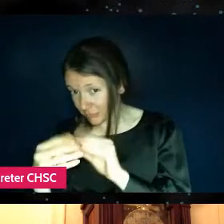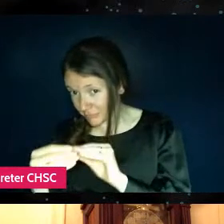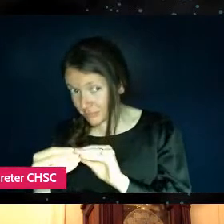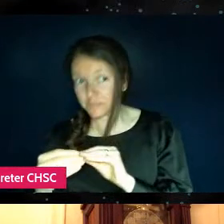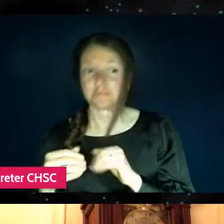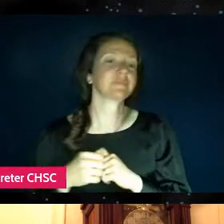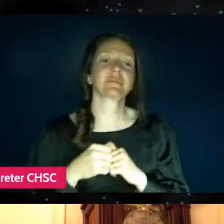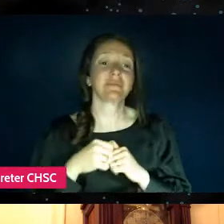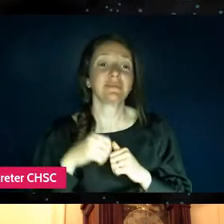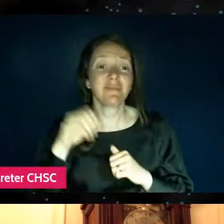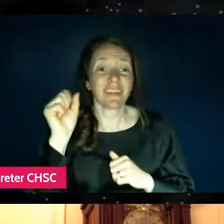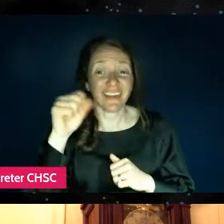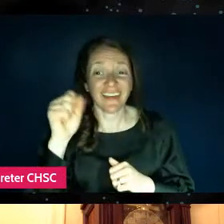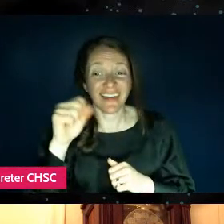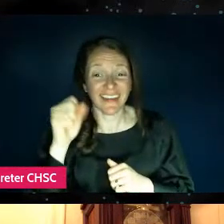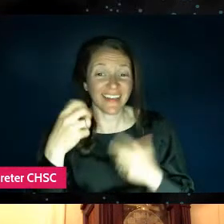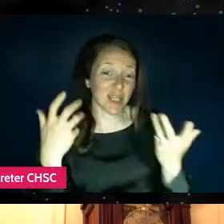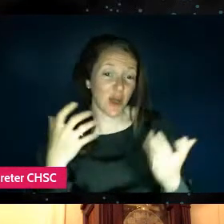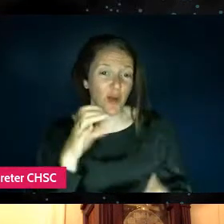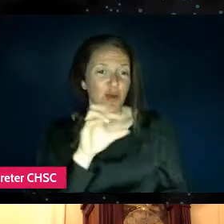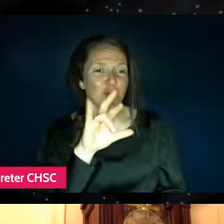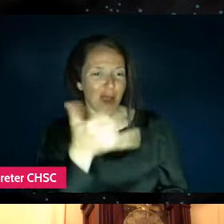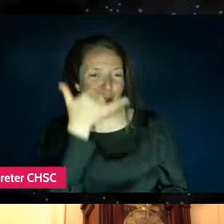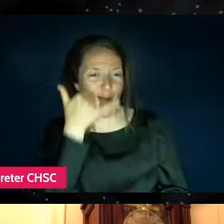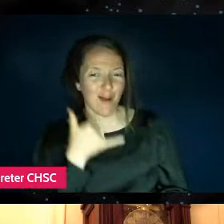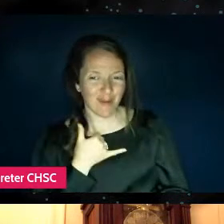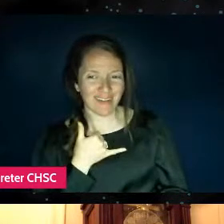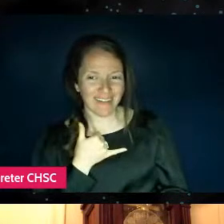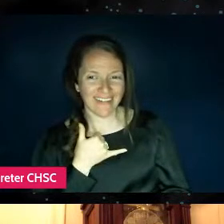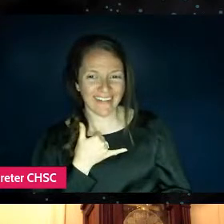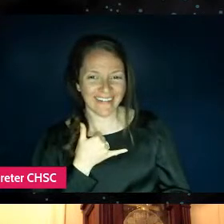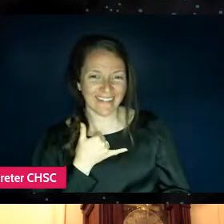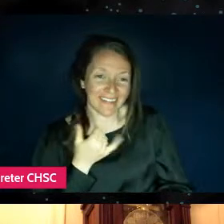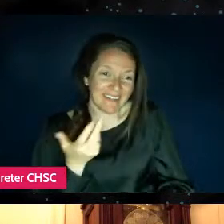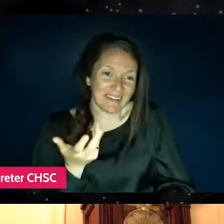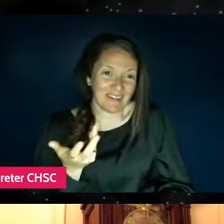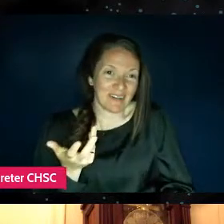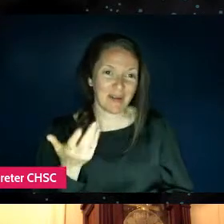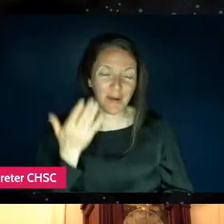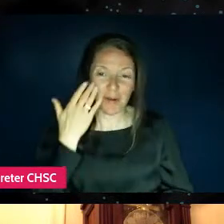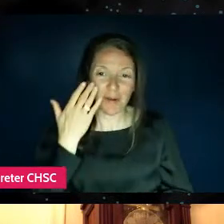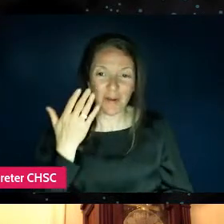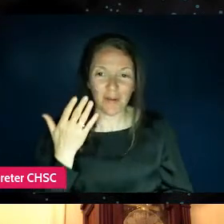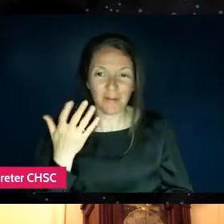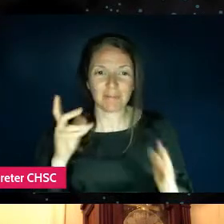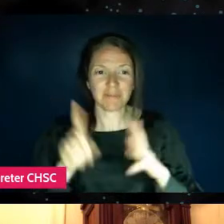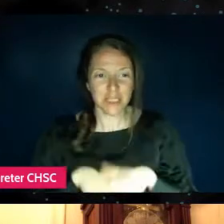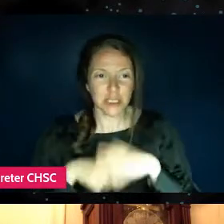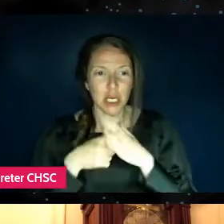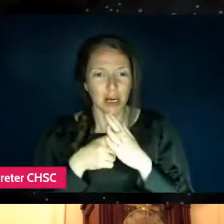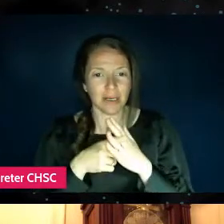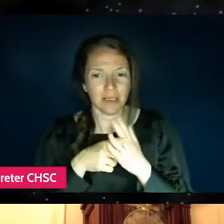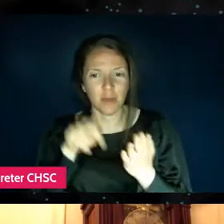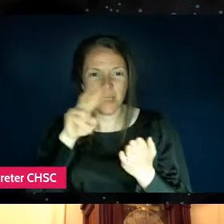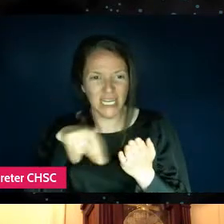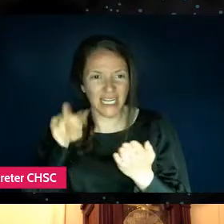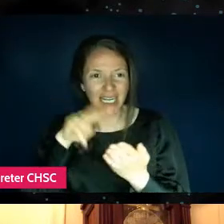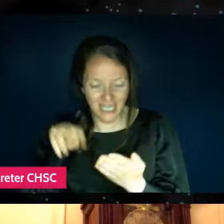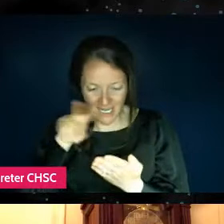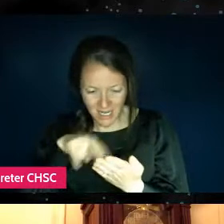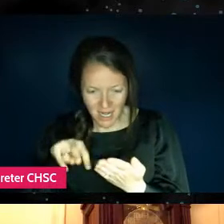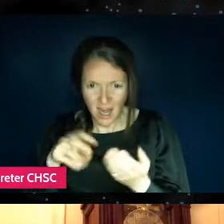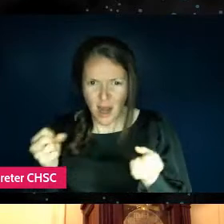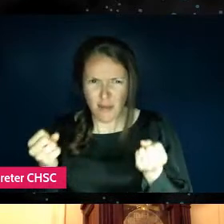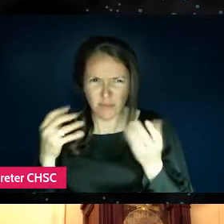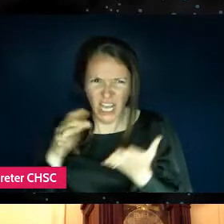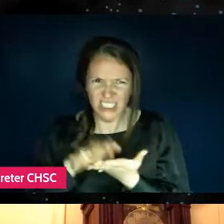Yeah. So, you know, so Craig called me and, you know, we've started looking through these letters and there are so many.